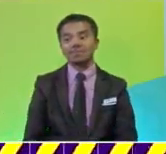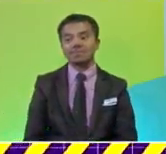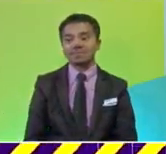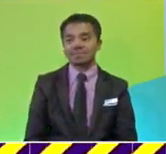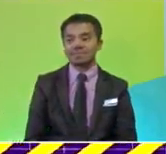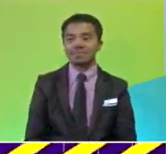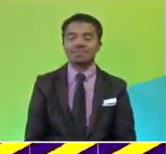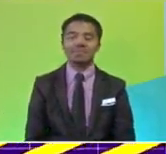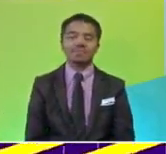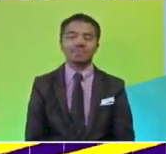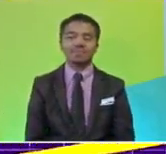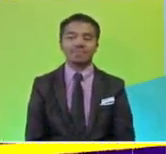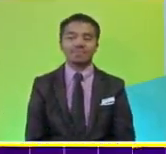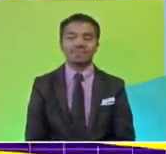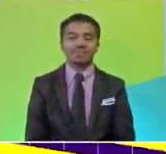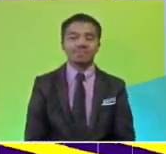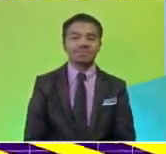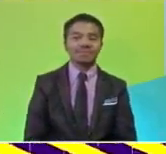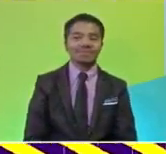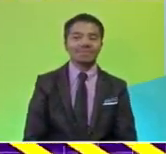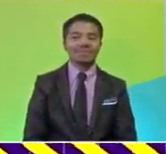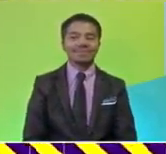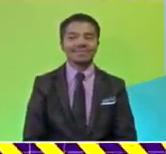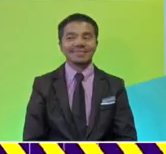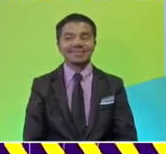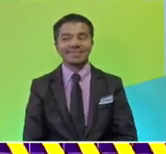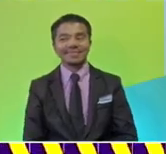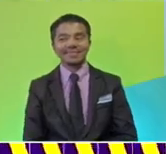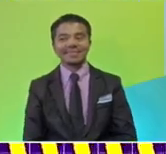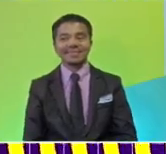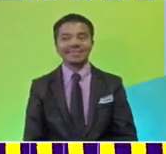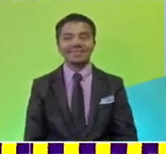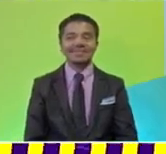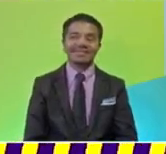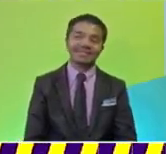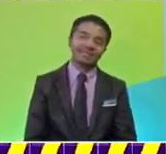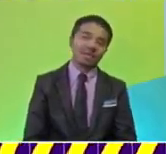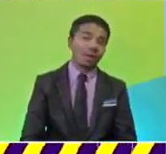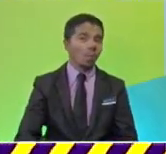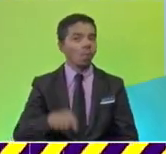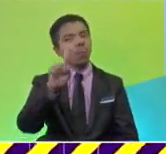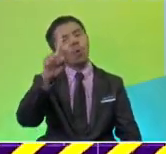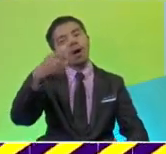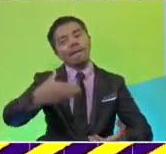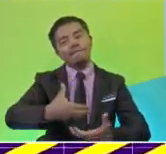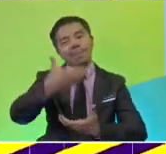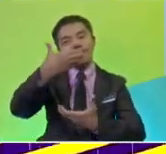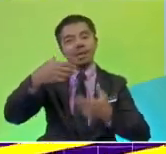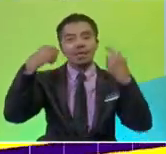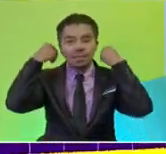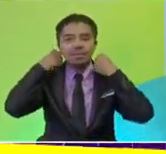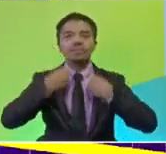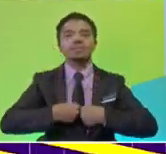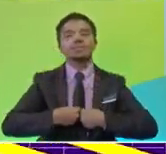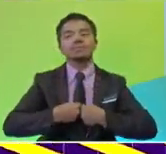Okay. Ame Haris, cheer up a bit. Smile a bit. Yes, guys. And you finally, got a medal. Adik Valkis, one medal for you. All